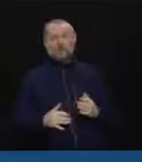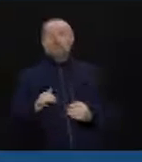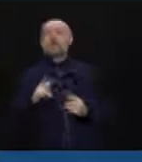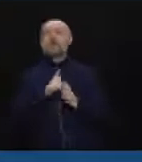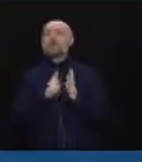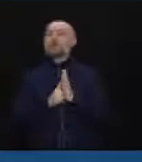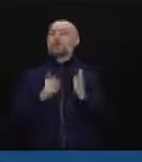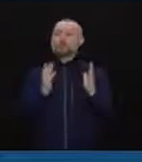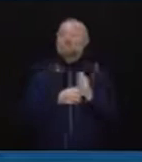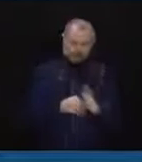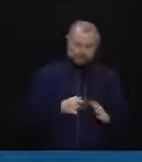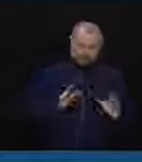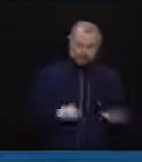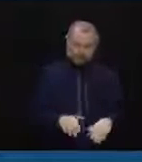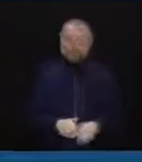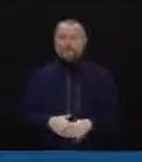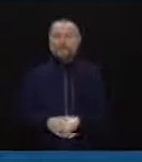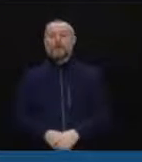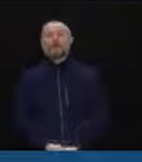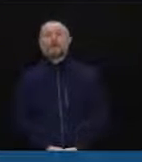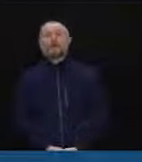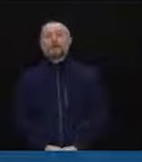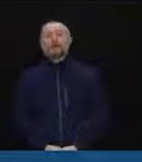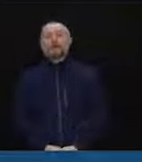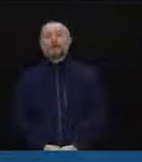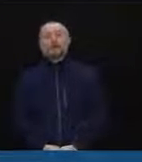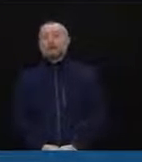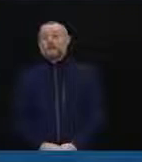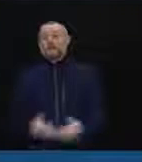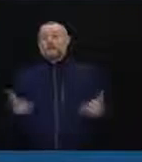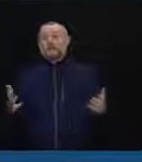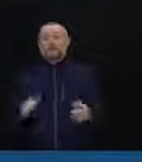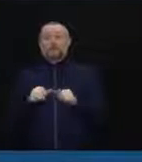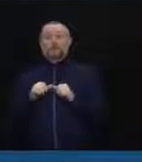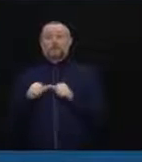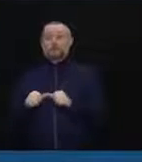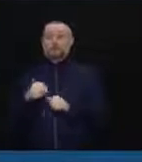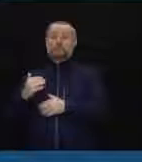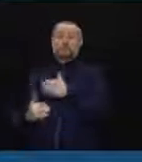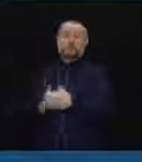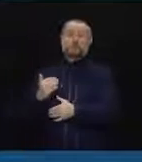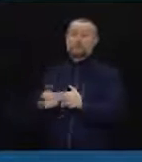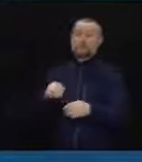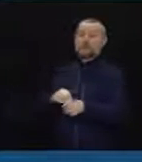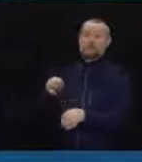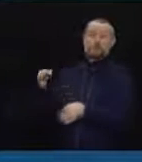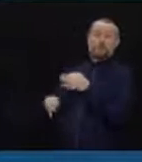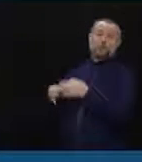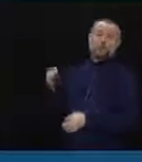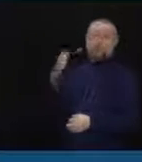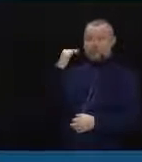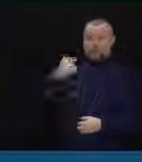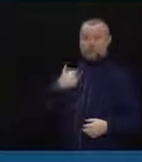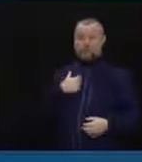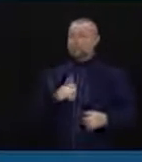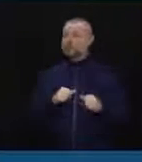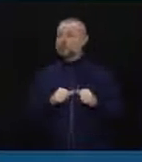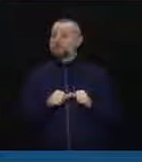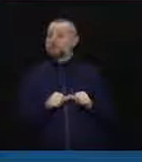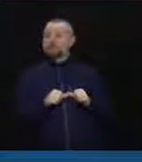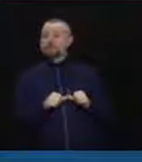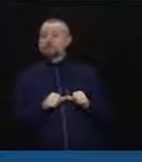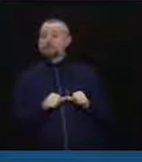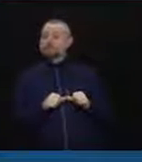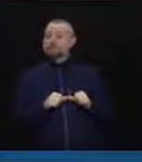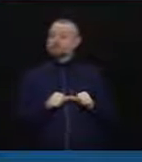We are continuing to proceed in court because we are will continue to maintain and demonstrate